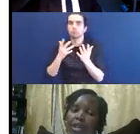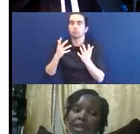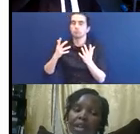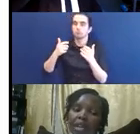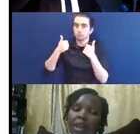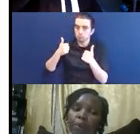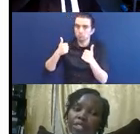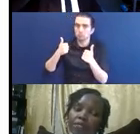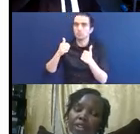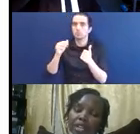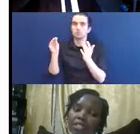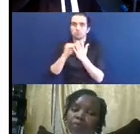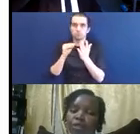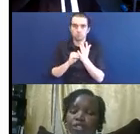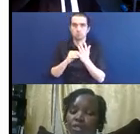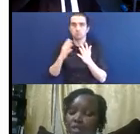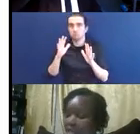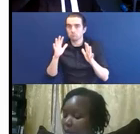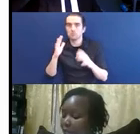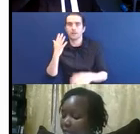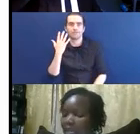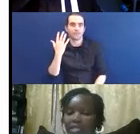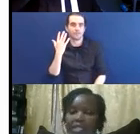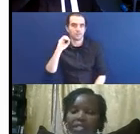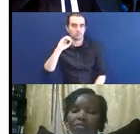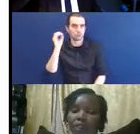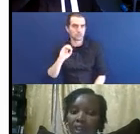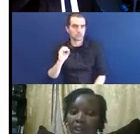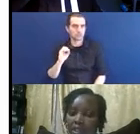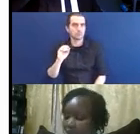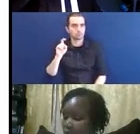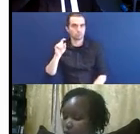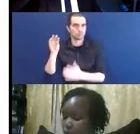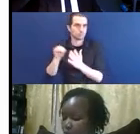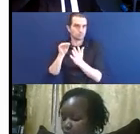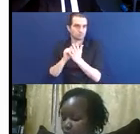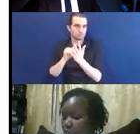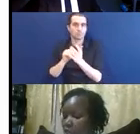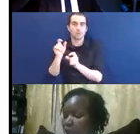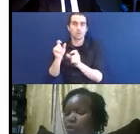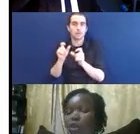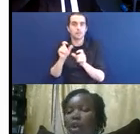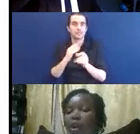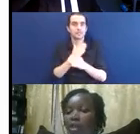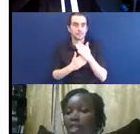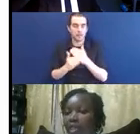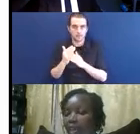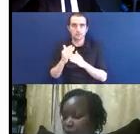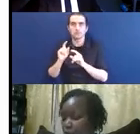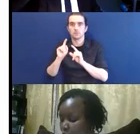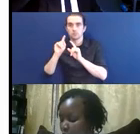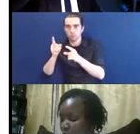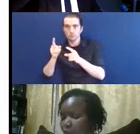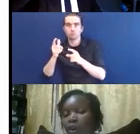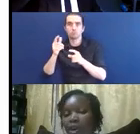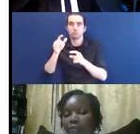disability in appointive and elective positions, but that is far to be reached. But on the other hand, we